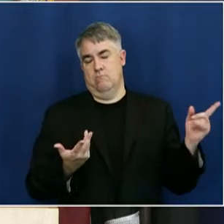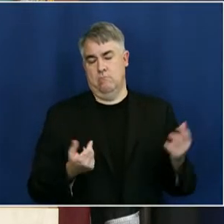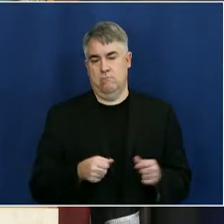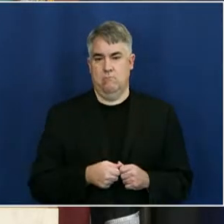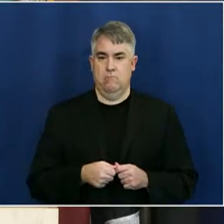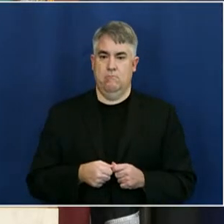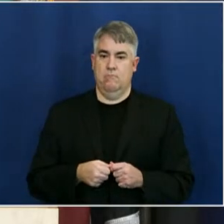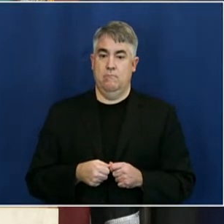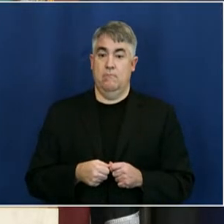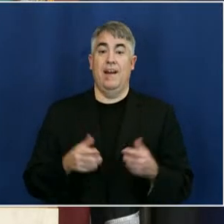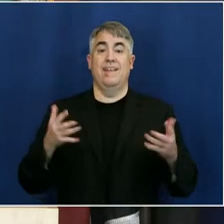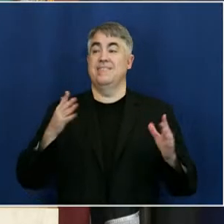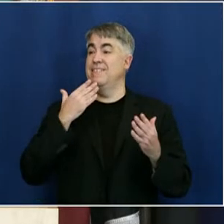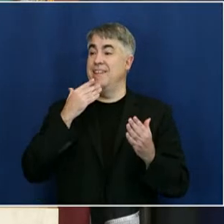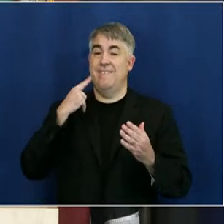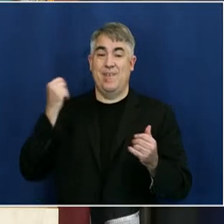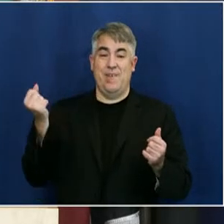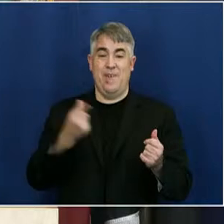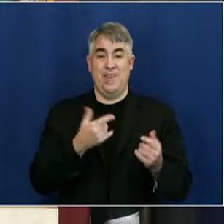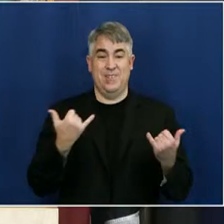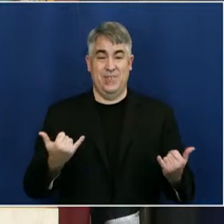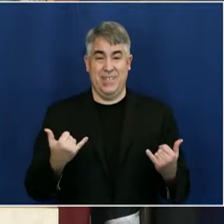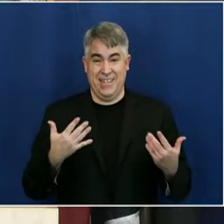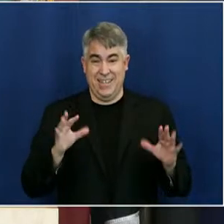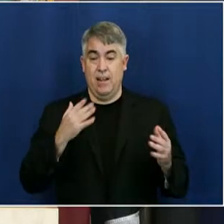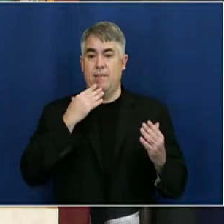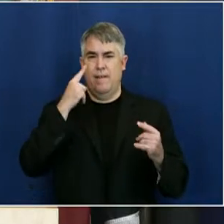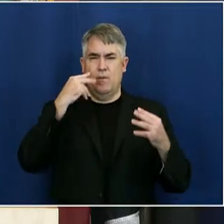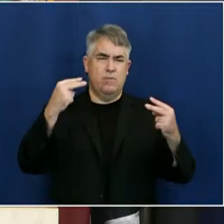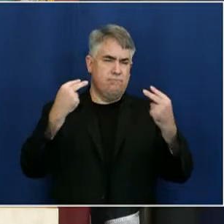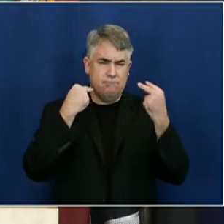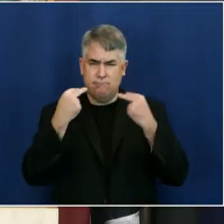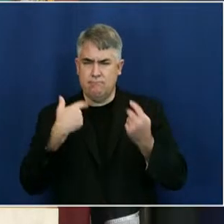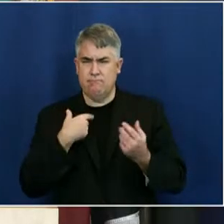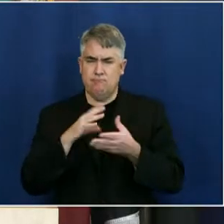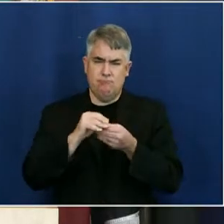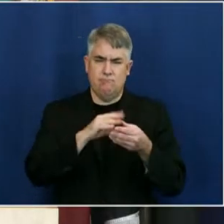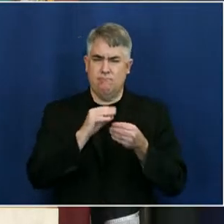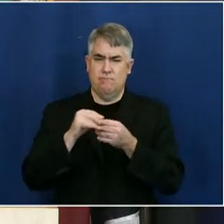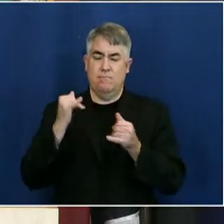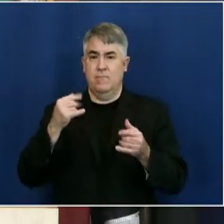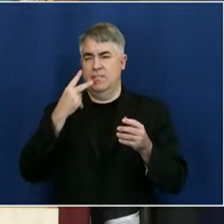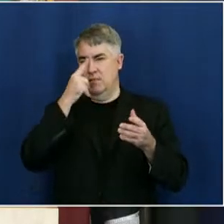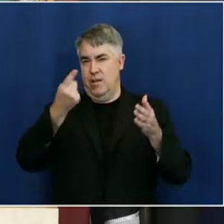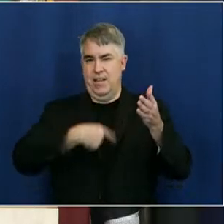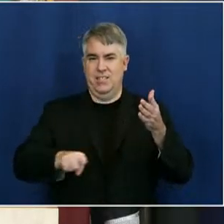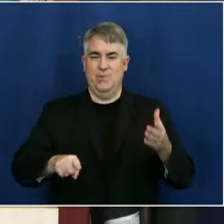concludes our briefing for today. I want to thank everyone for joining us. We will be back with you next week. Thanks.